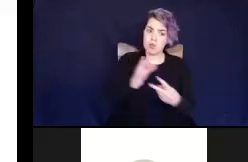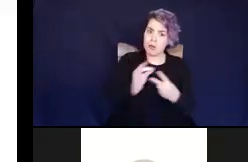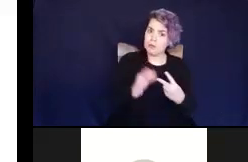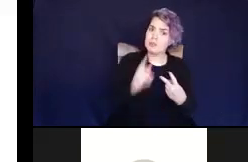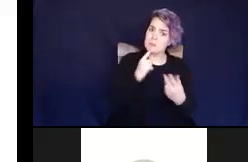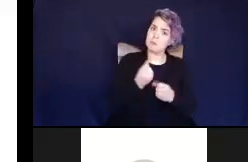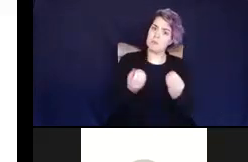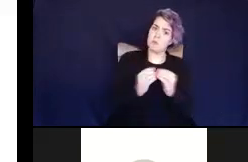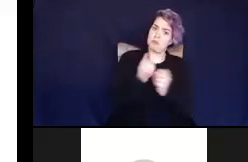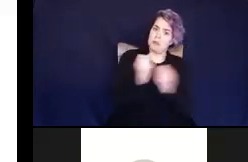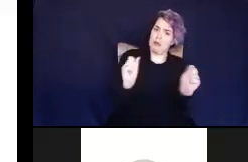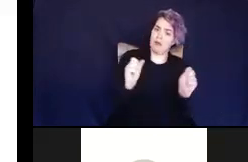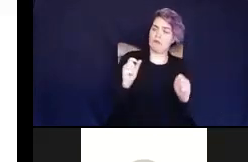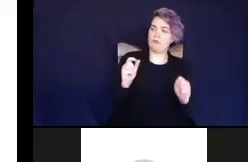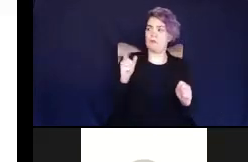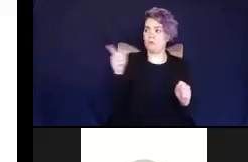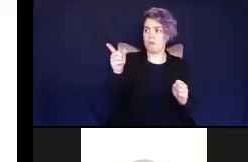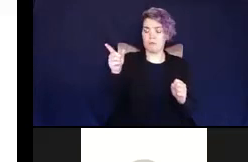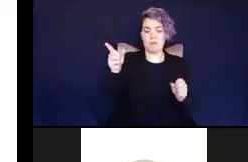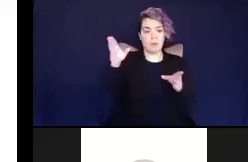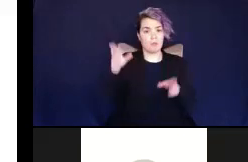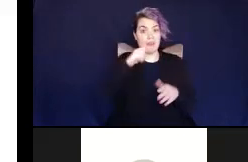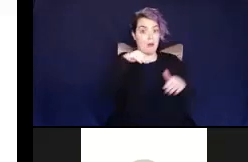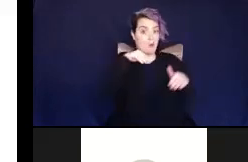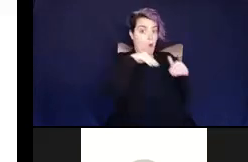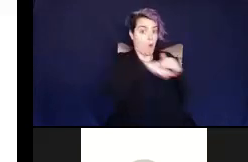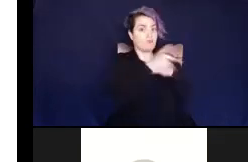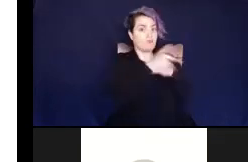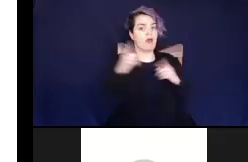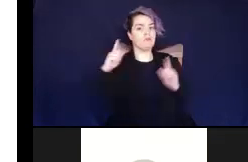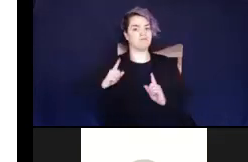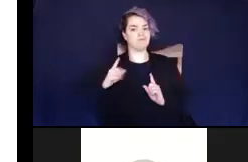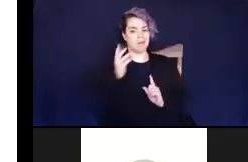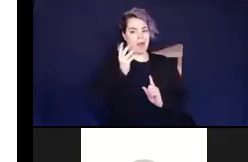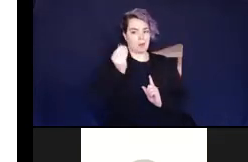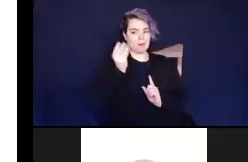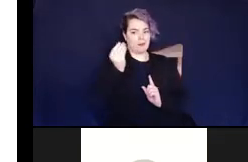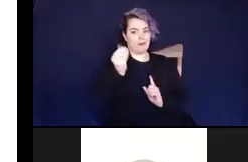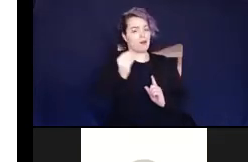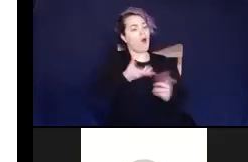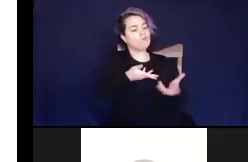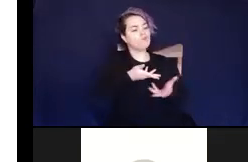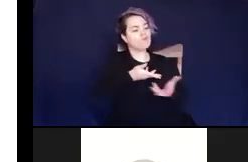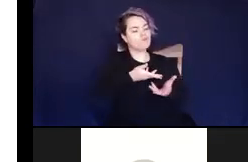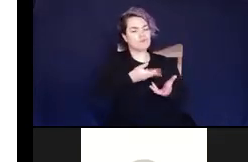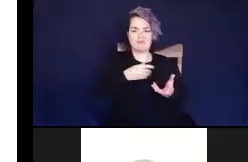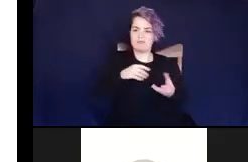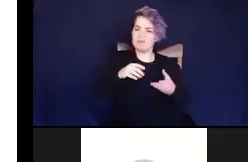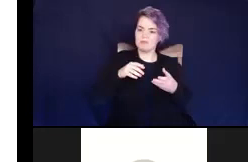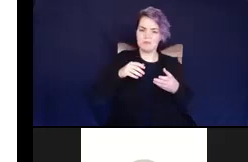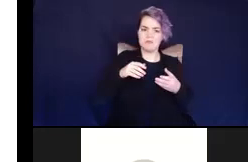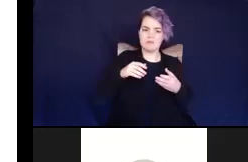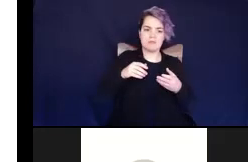people come into the facility where you can accomplish the same thing outdoors. That has its limits